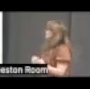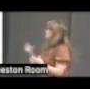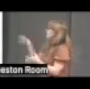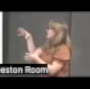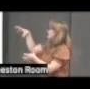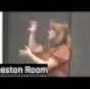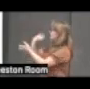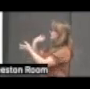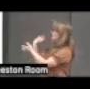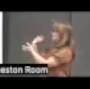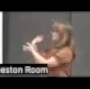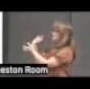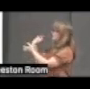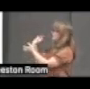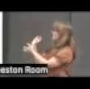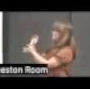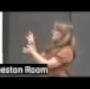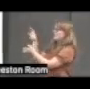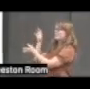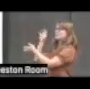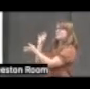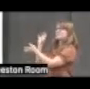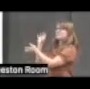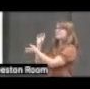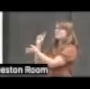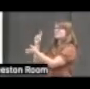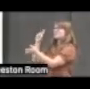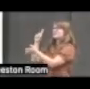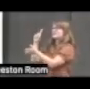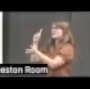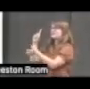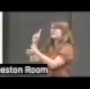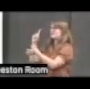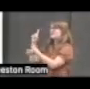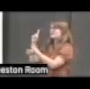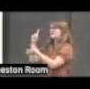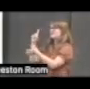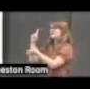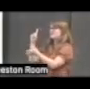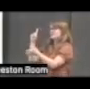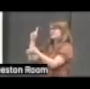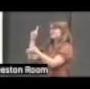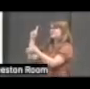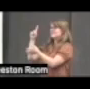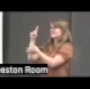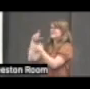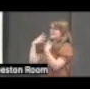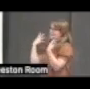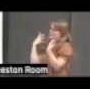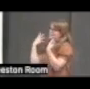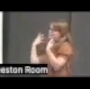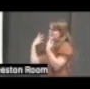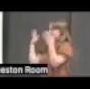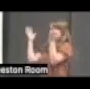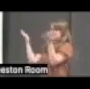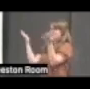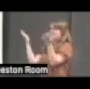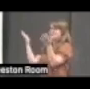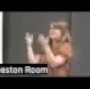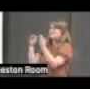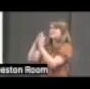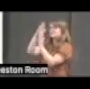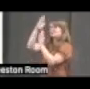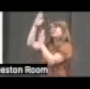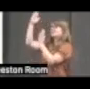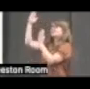one, he actually held that rollback position. So that's what we're looking for. You probably heard the bleat where he was like, and I got all excited because everyone